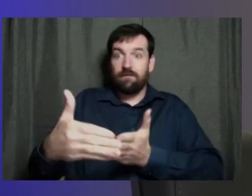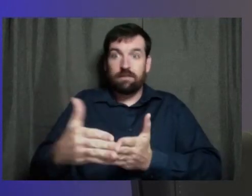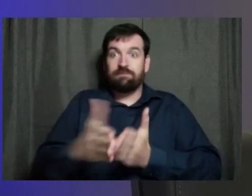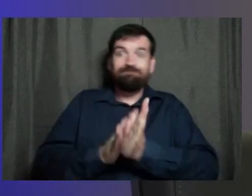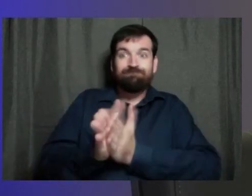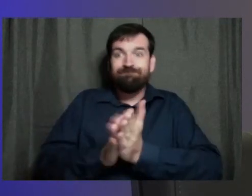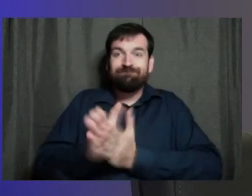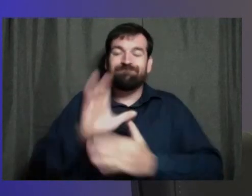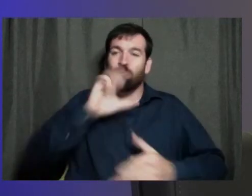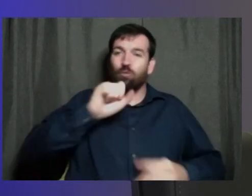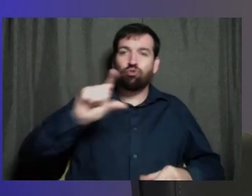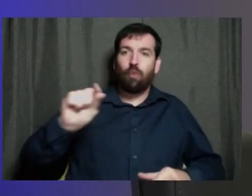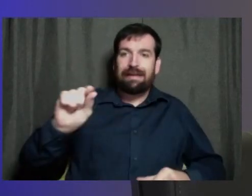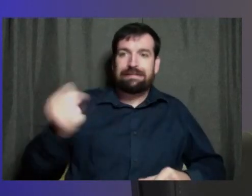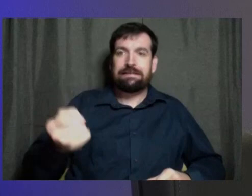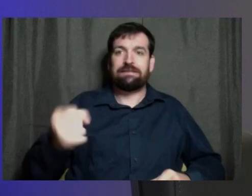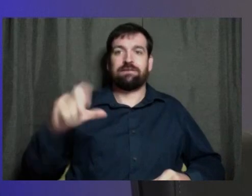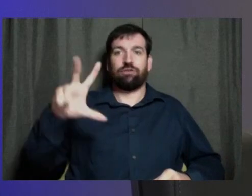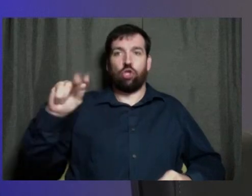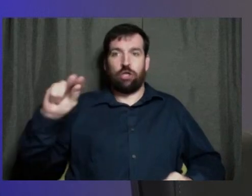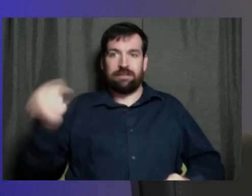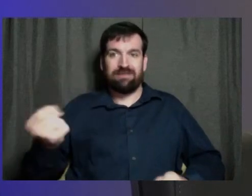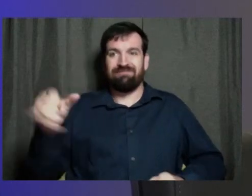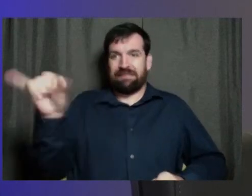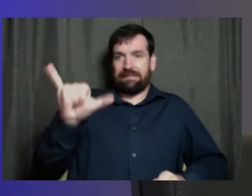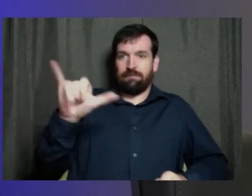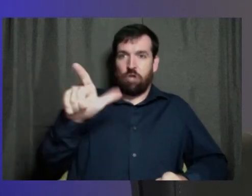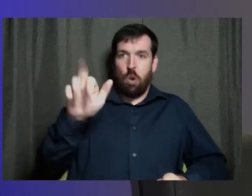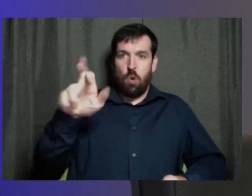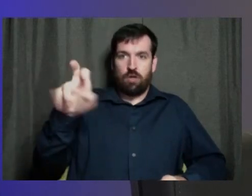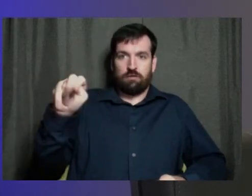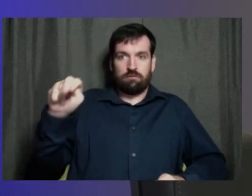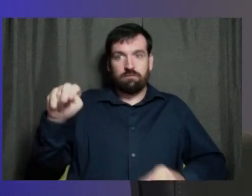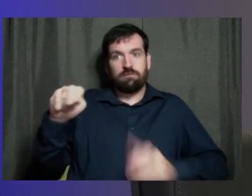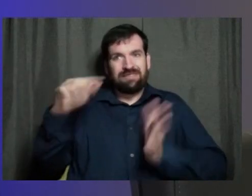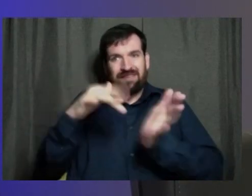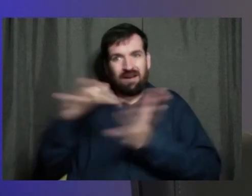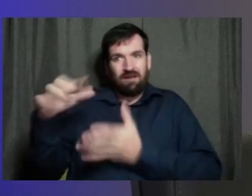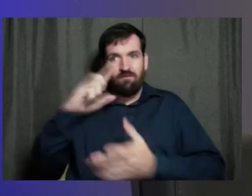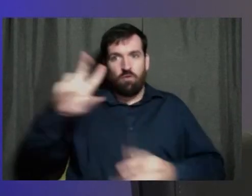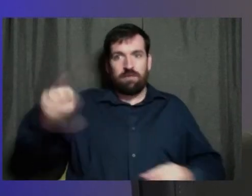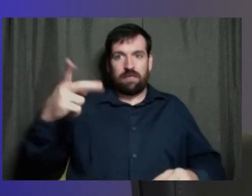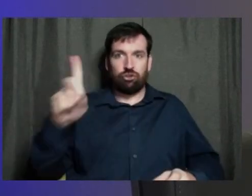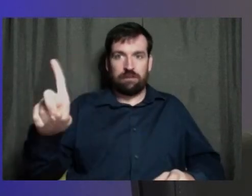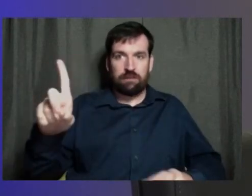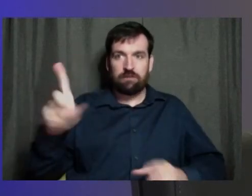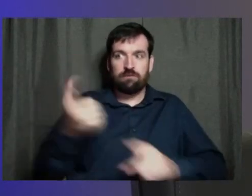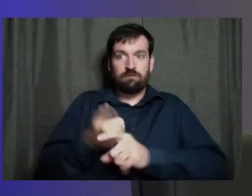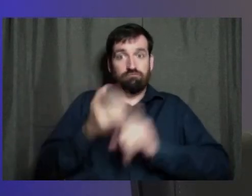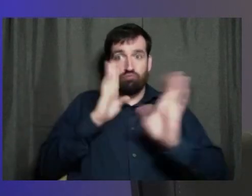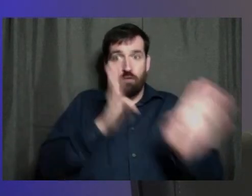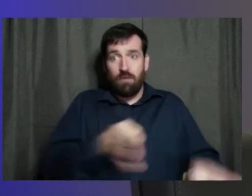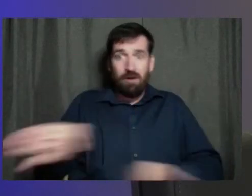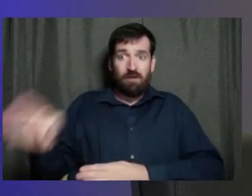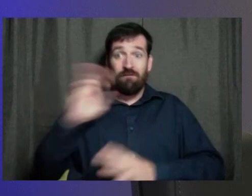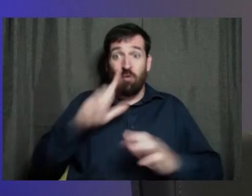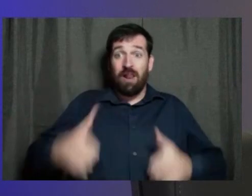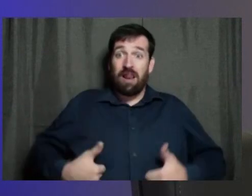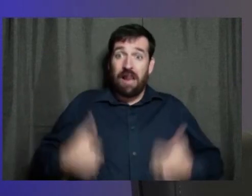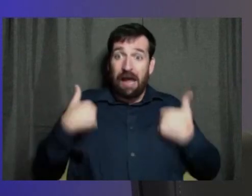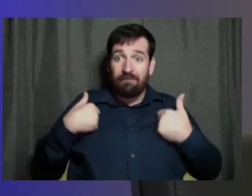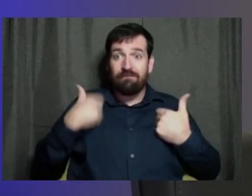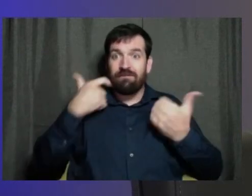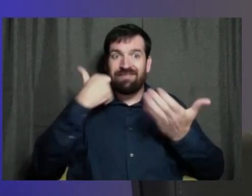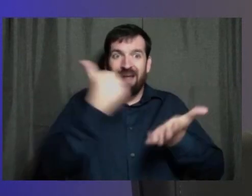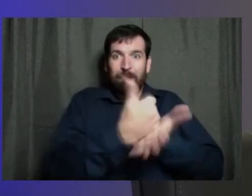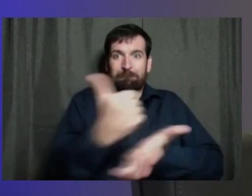or 30s, just as Lauren was studying for her MD and PhD. And she was very much preparing for a life to help, many people